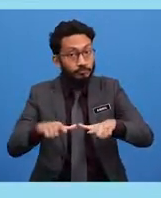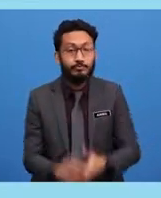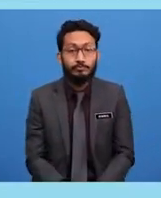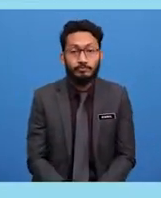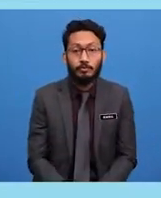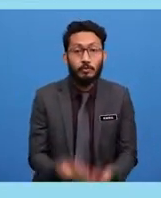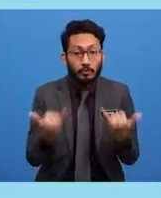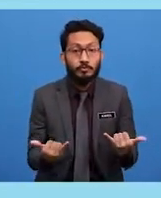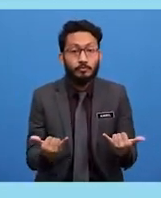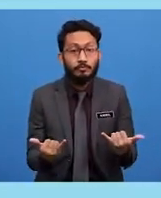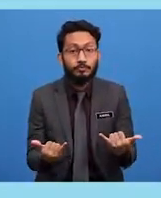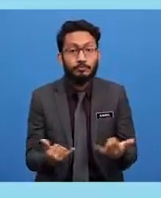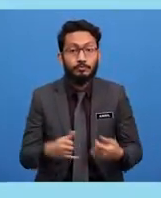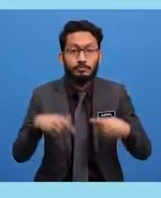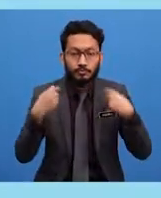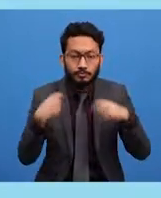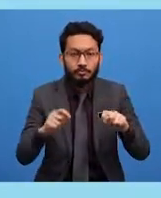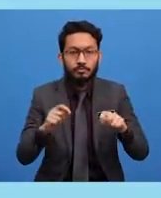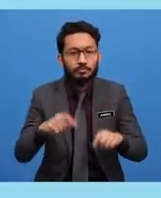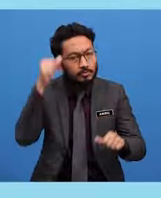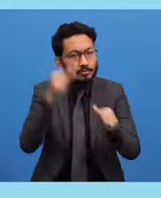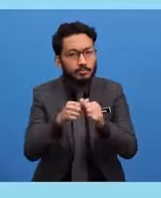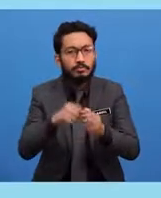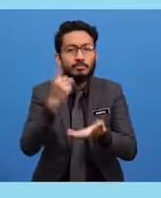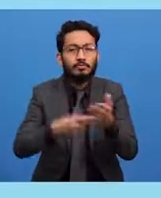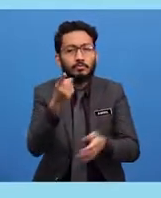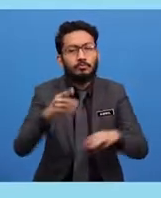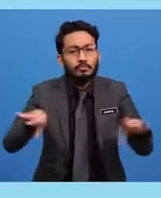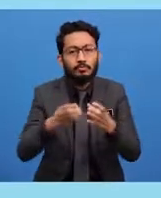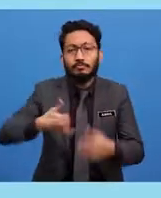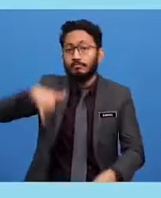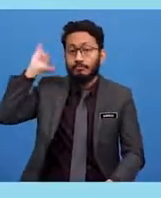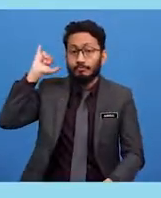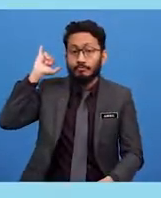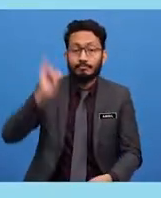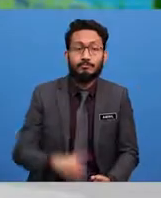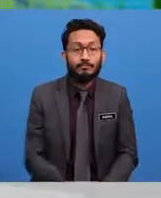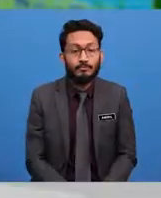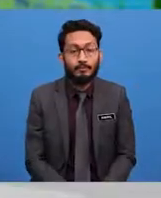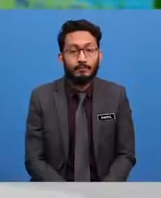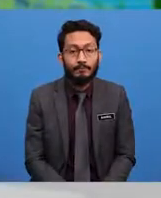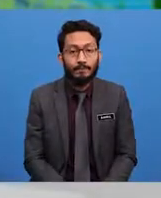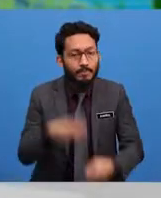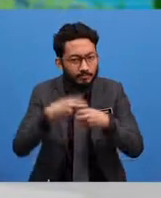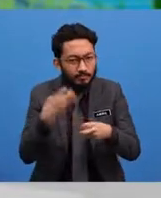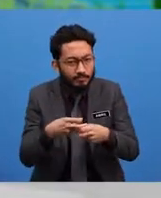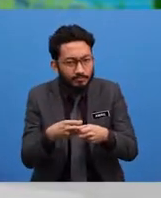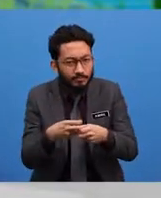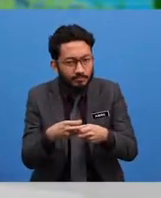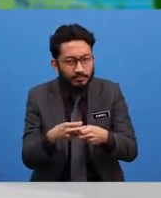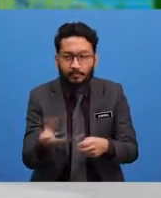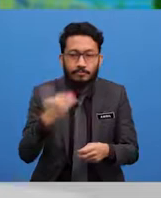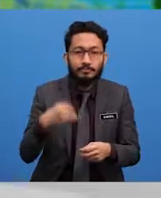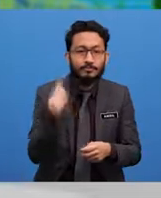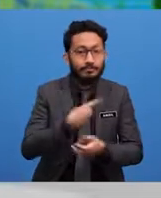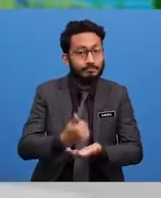Now, try to remember what you did yesterday. Too hard? Let me help